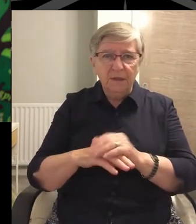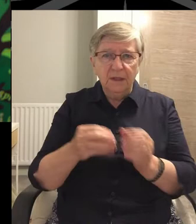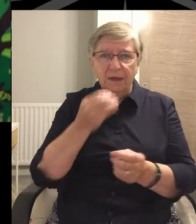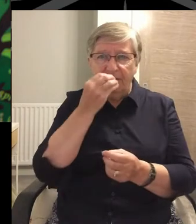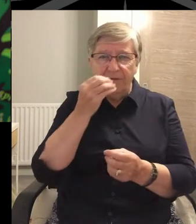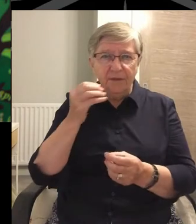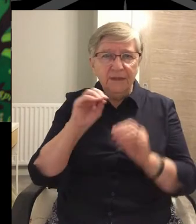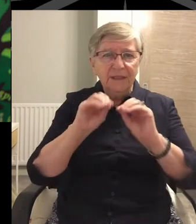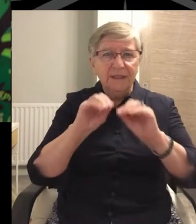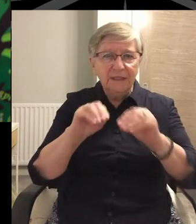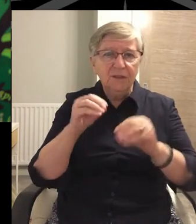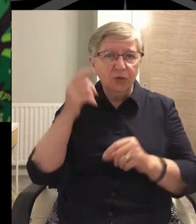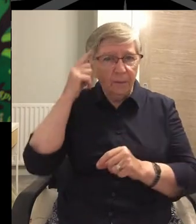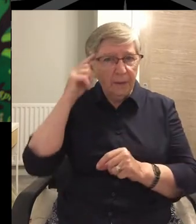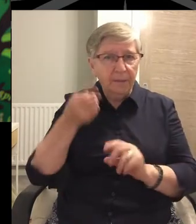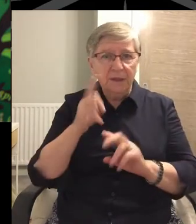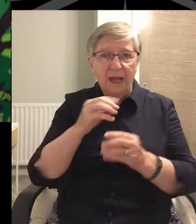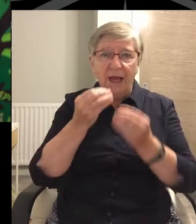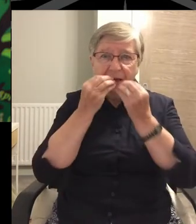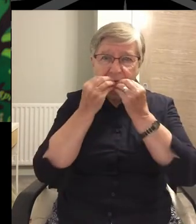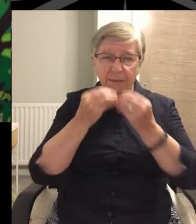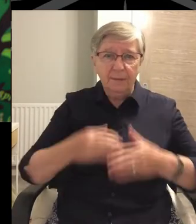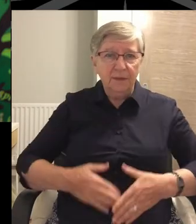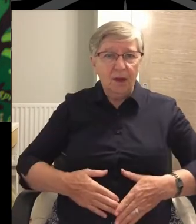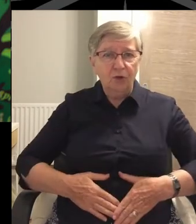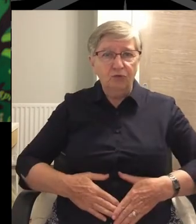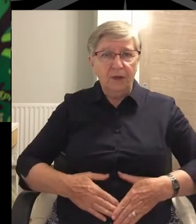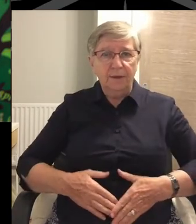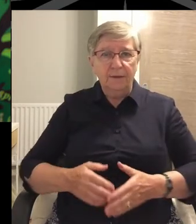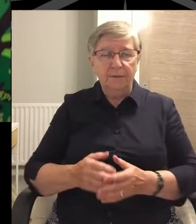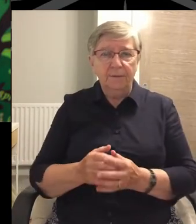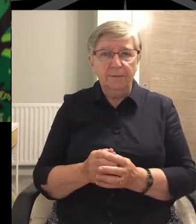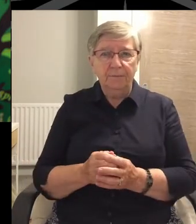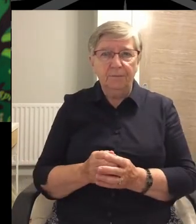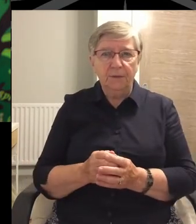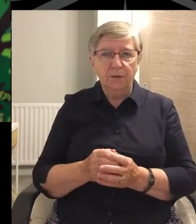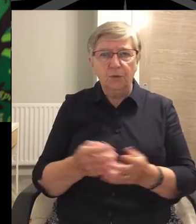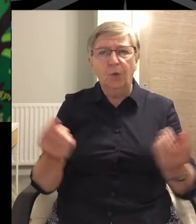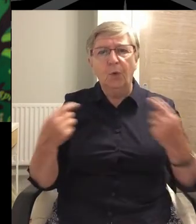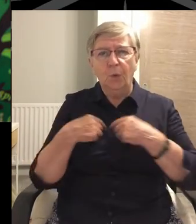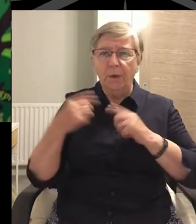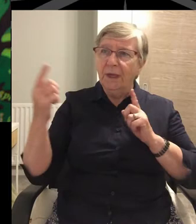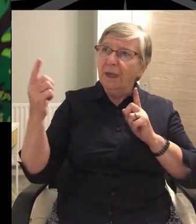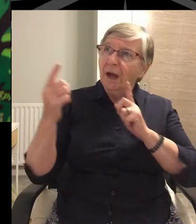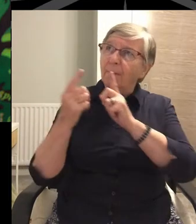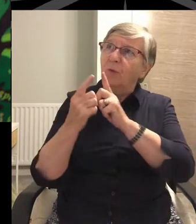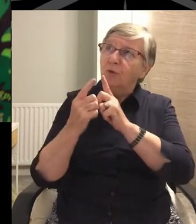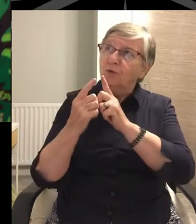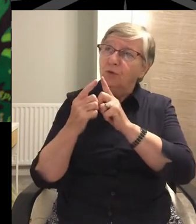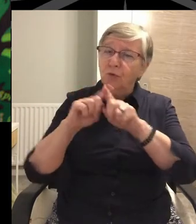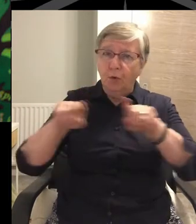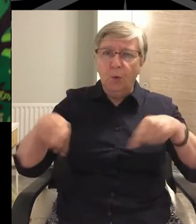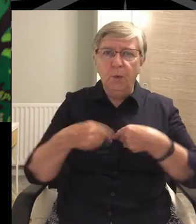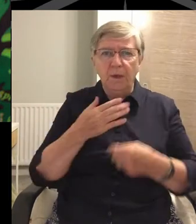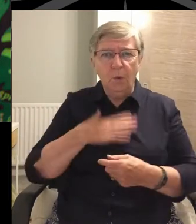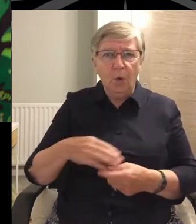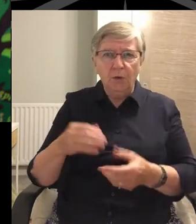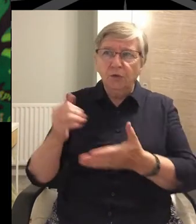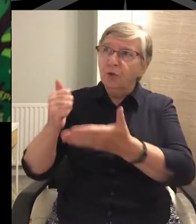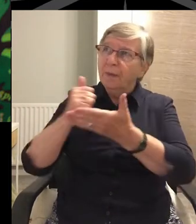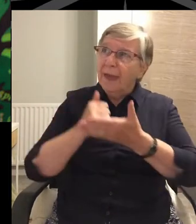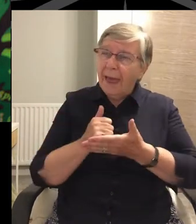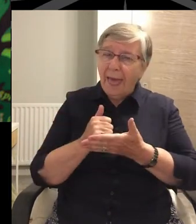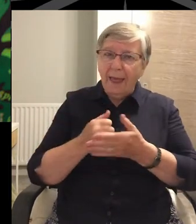not forgetting the empty stomachs. So we approach you looking to be fed, to be nourished, to be